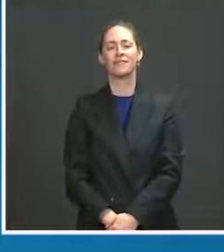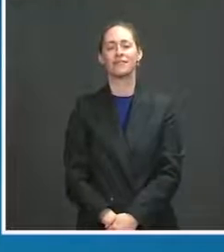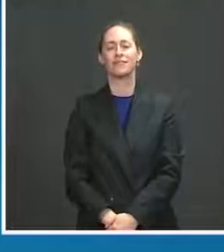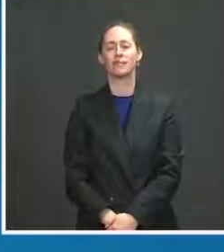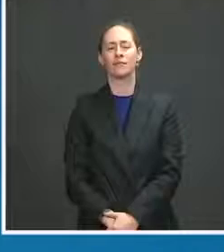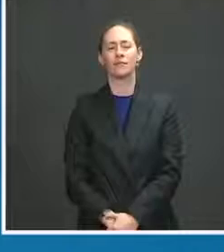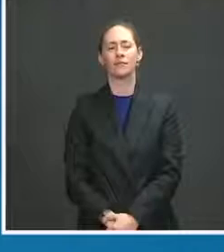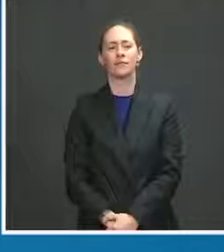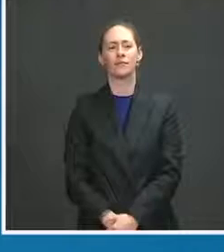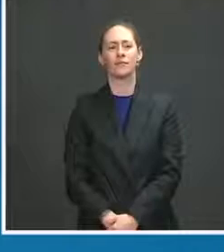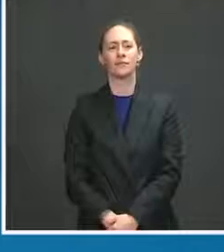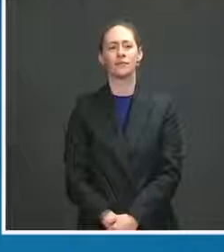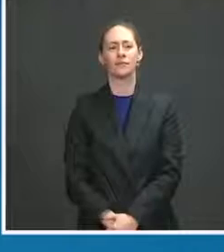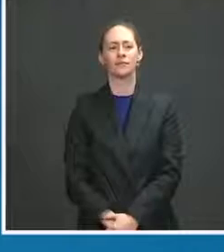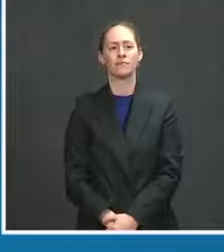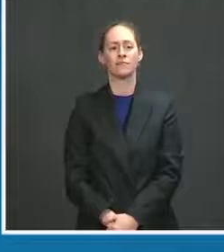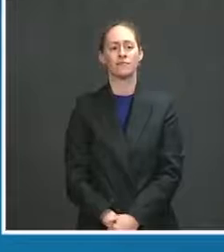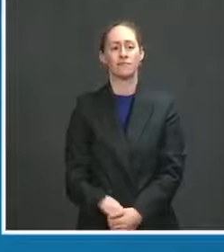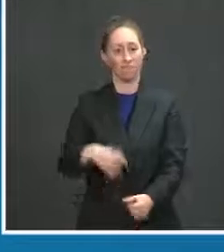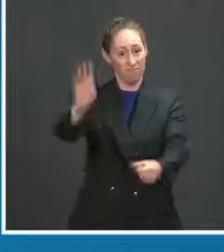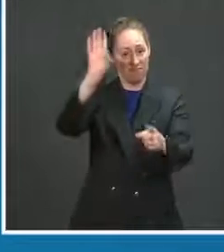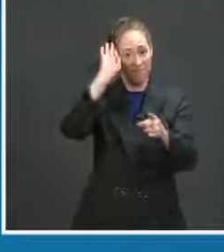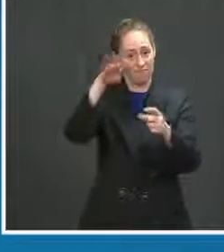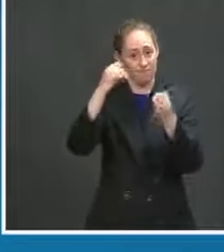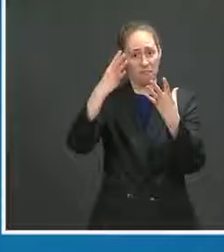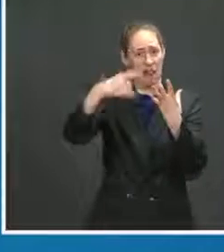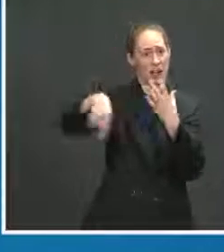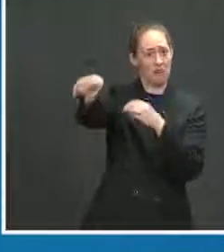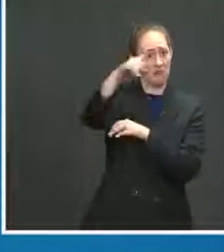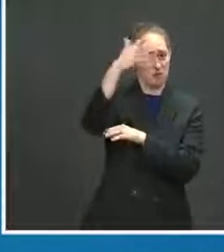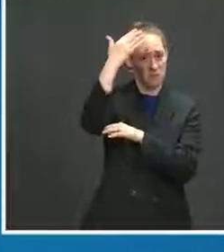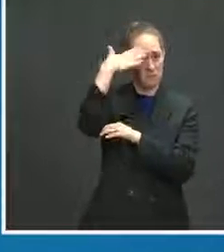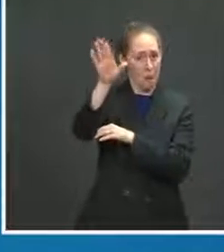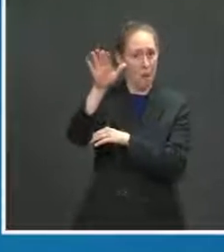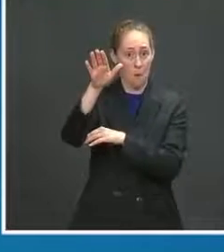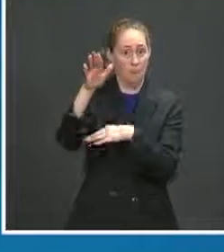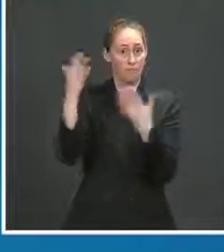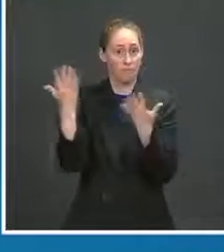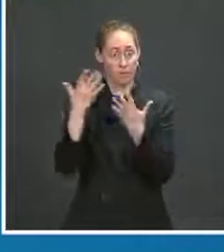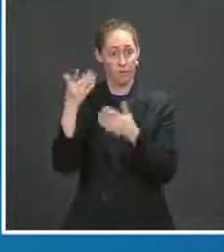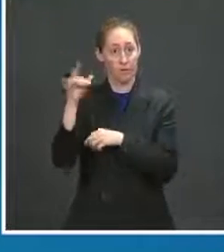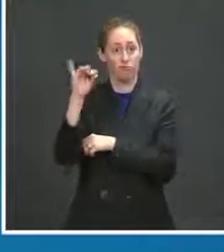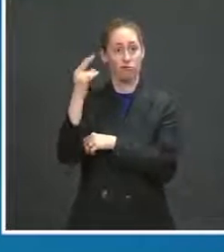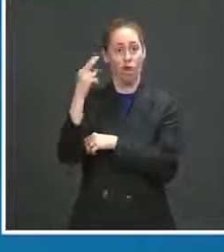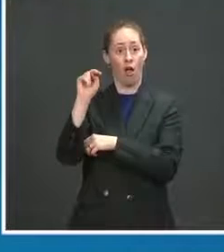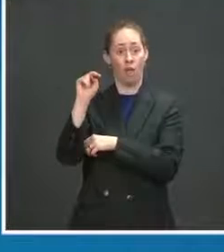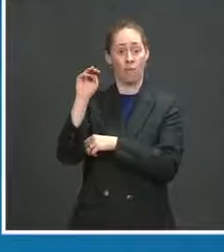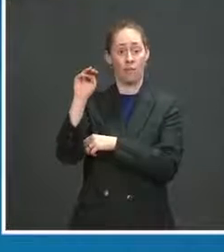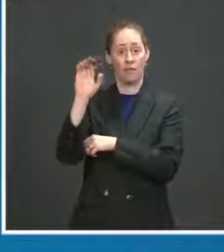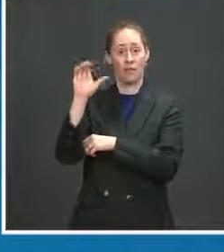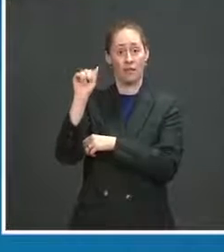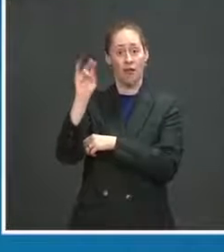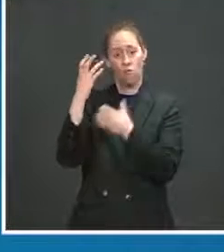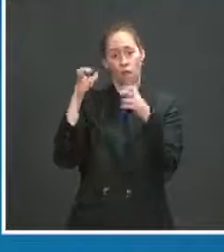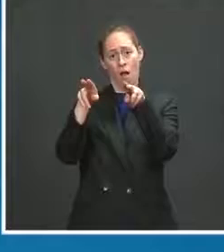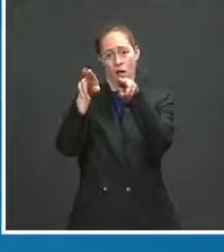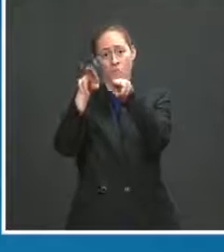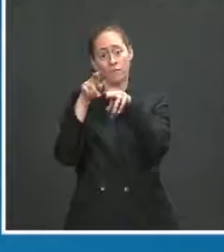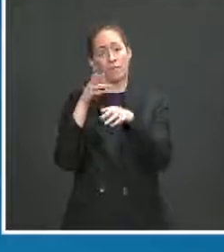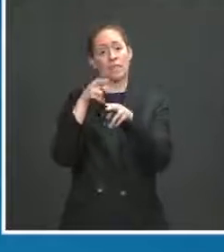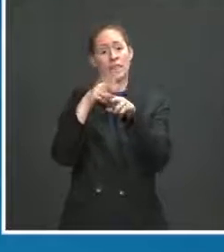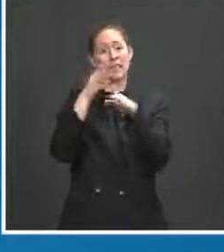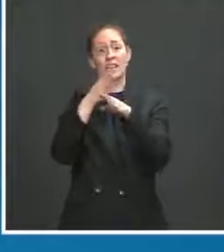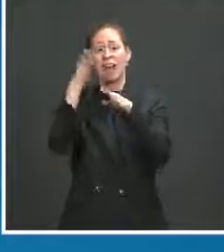So most people don't know, he wanted to be buried next to his best friend, who he met on the